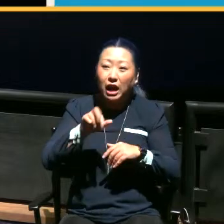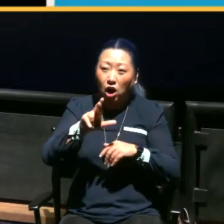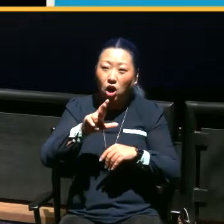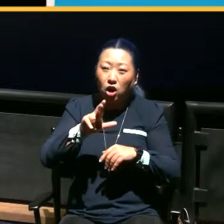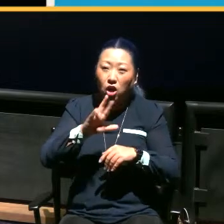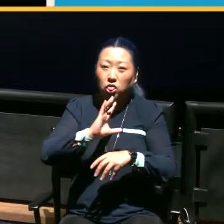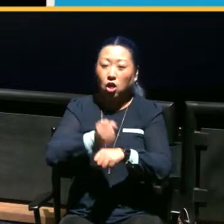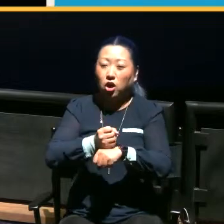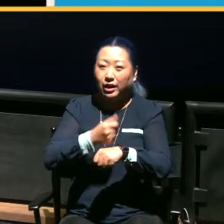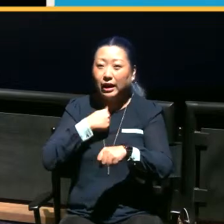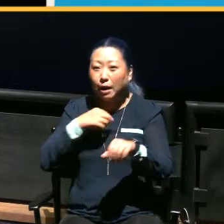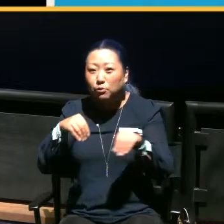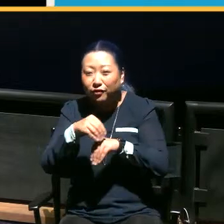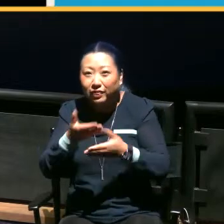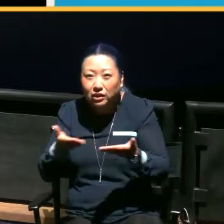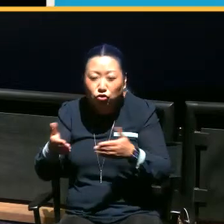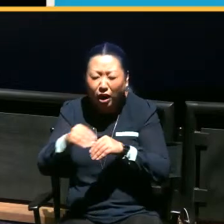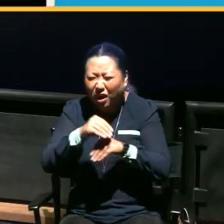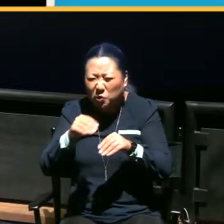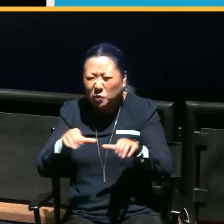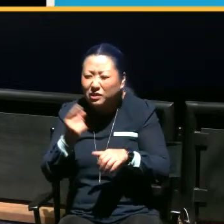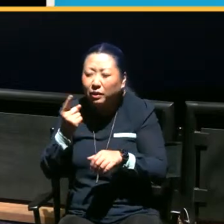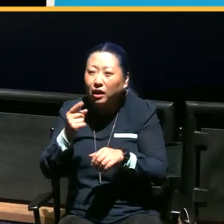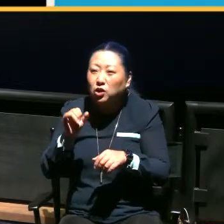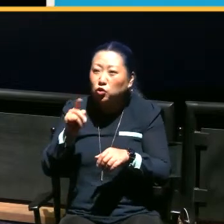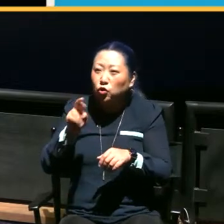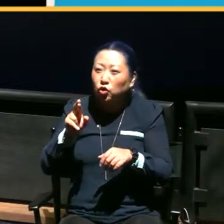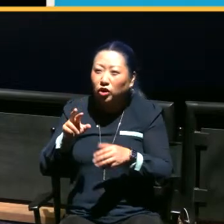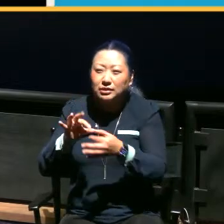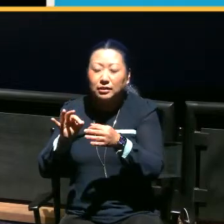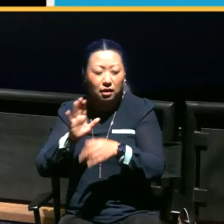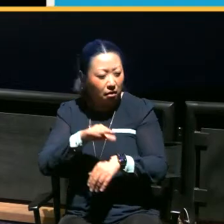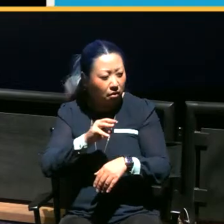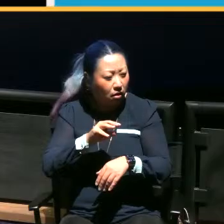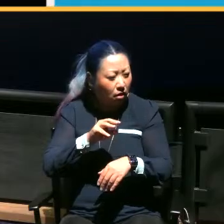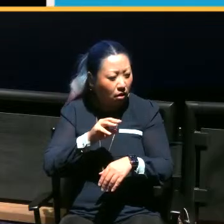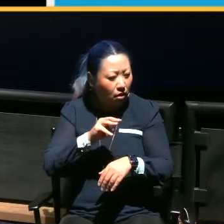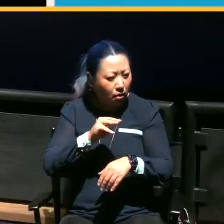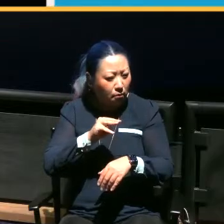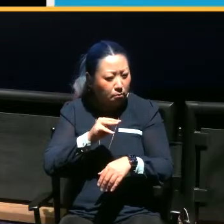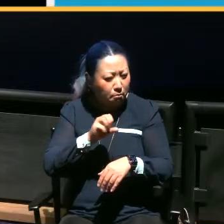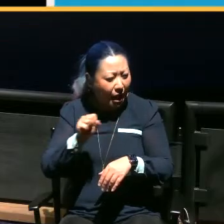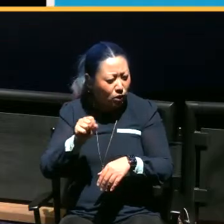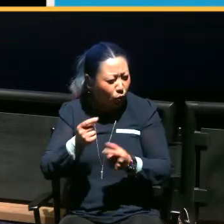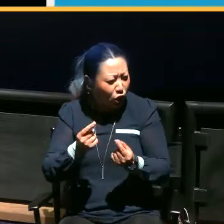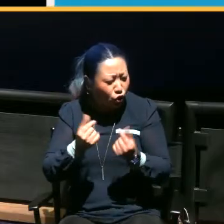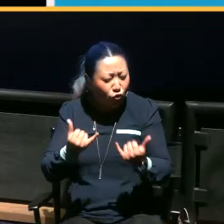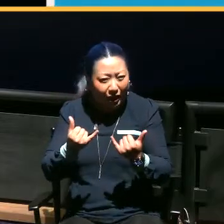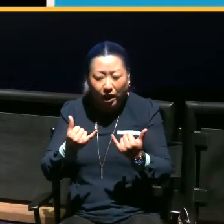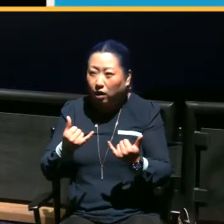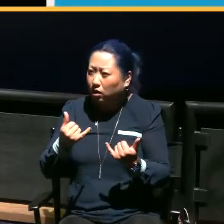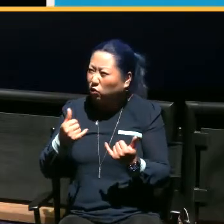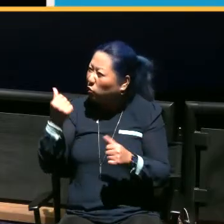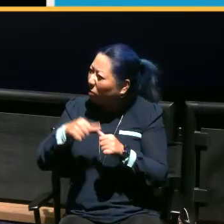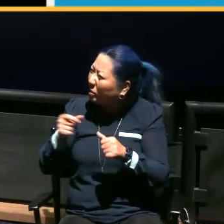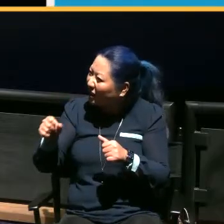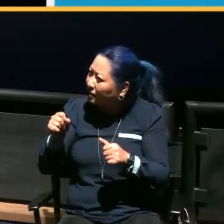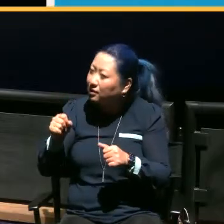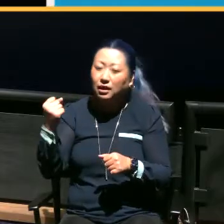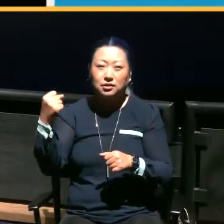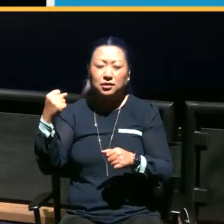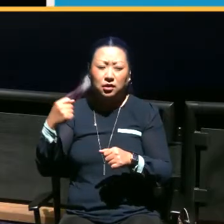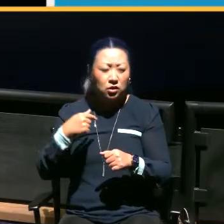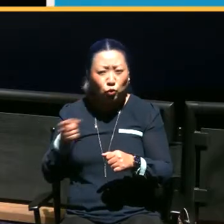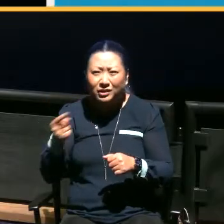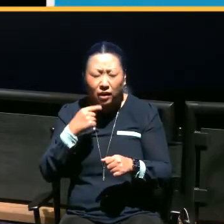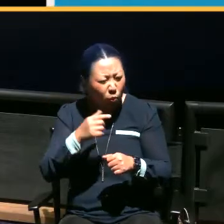I'm, you know, moving things around or doing something. And Scooter says, Mass, what are you doing right now? Do you remember this? So he says to me, what